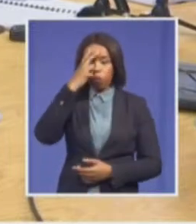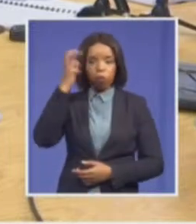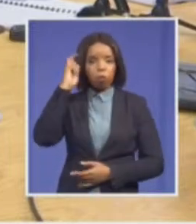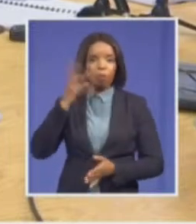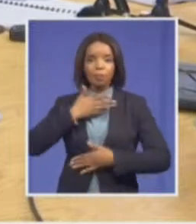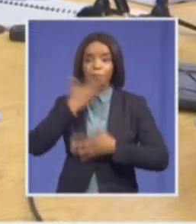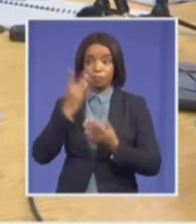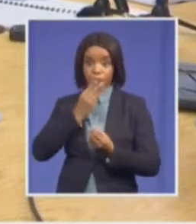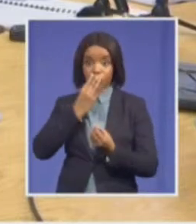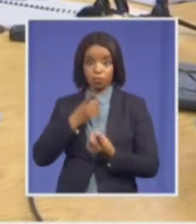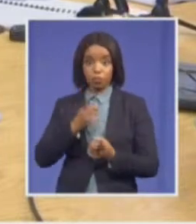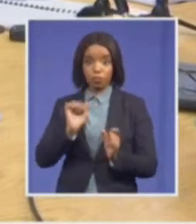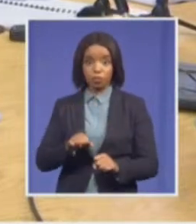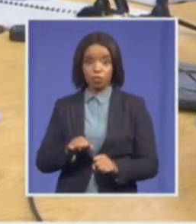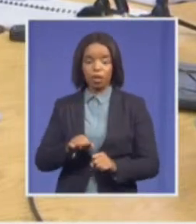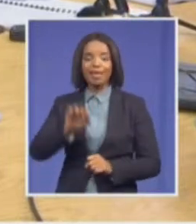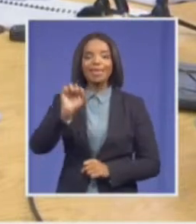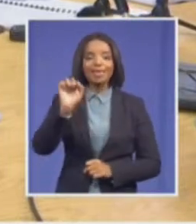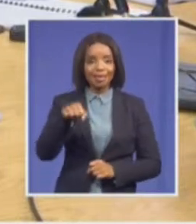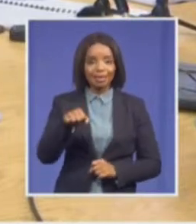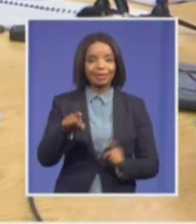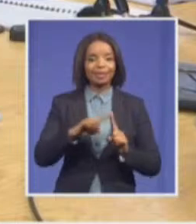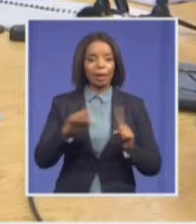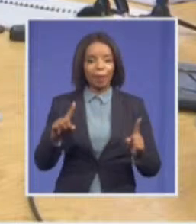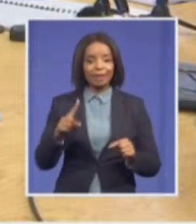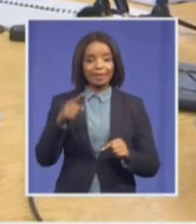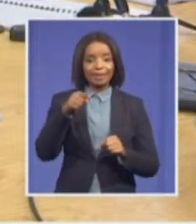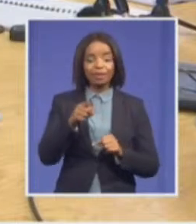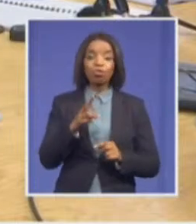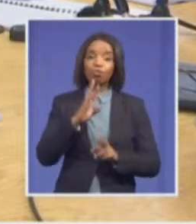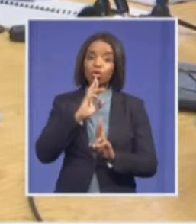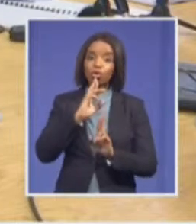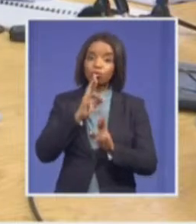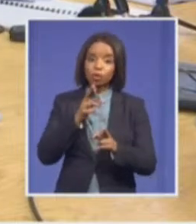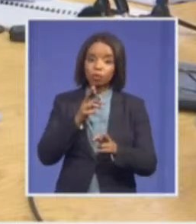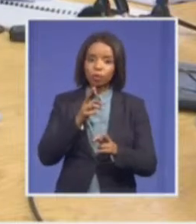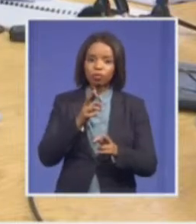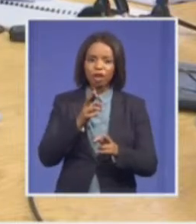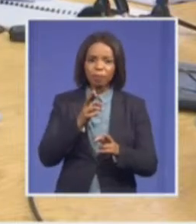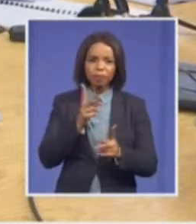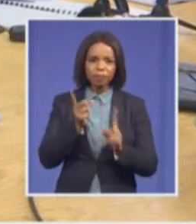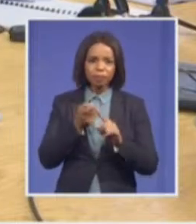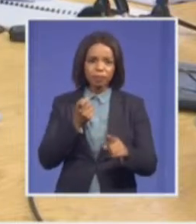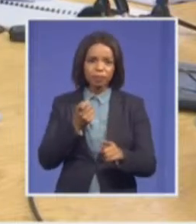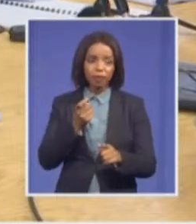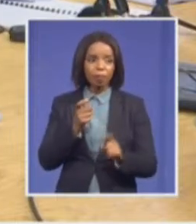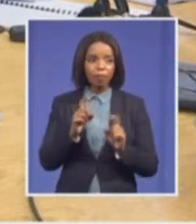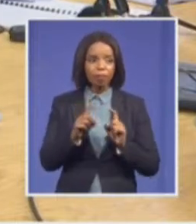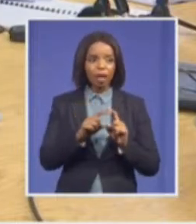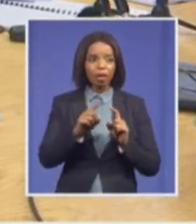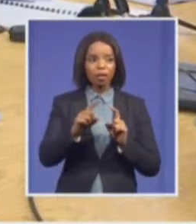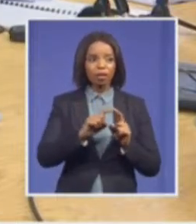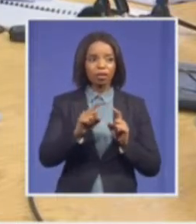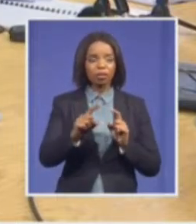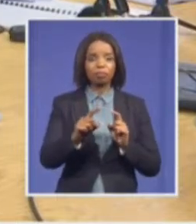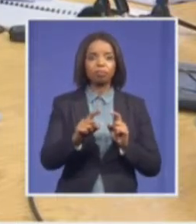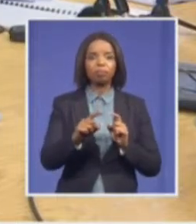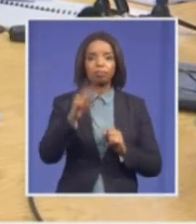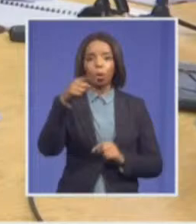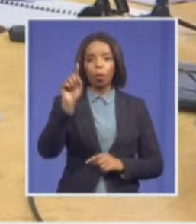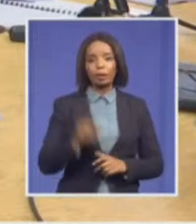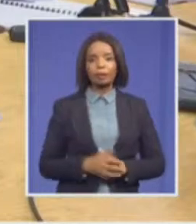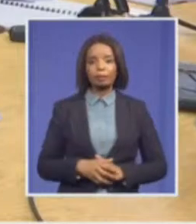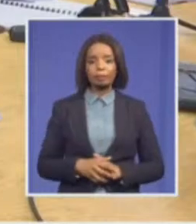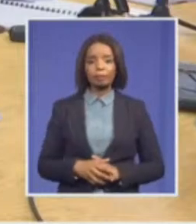legal. Yeah. It comes from business. That is correct. There's a response on page 6,